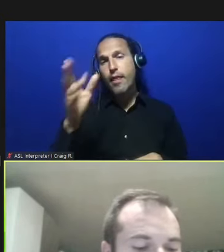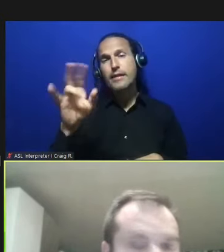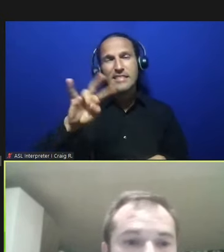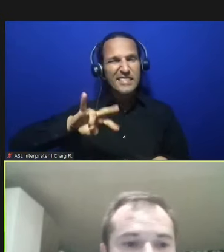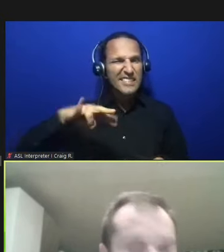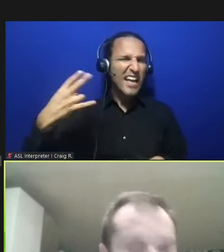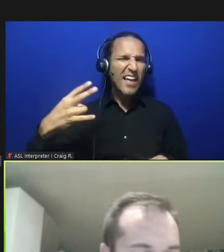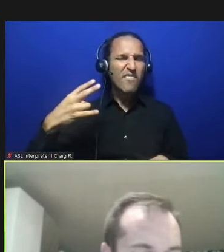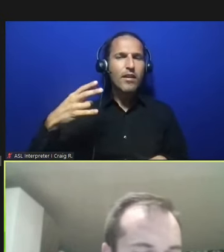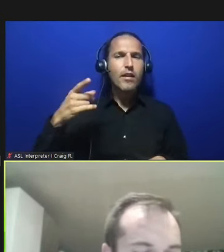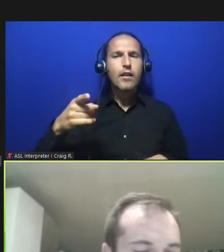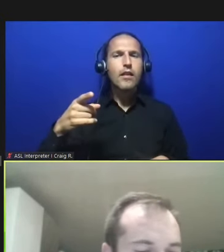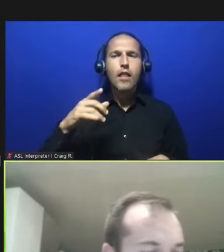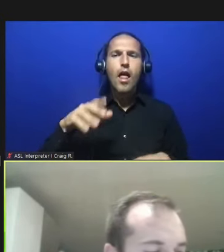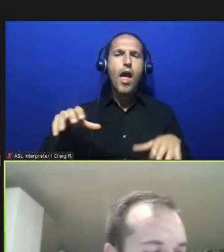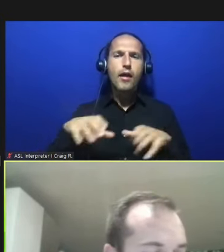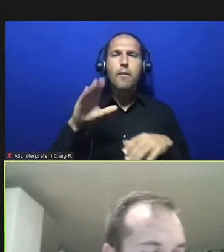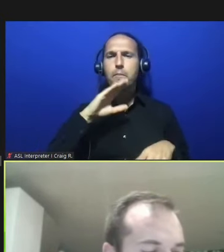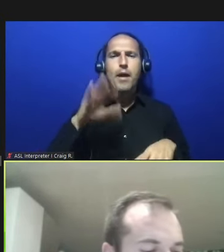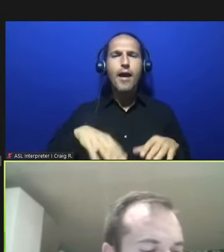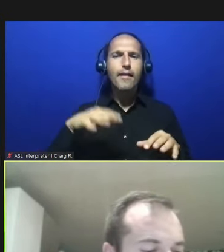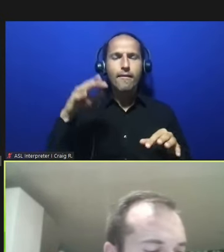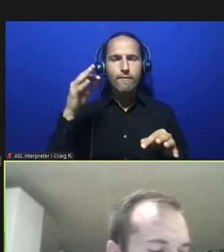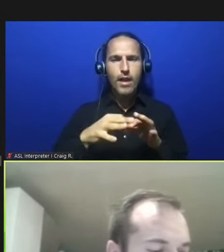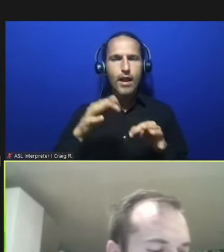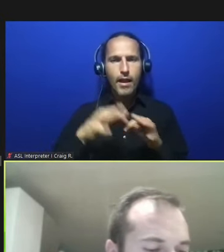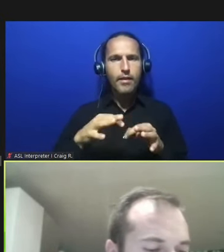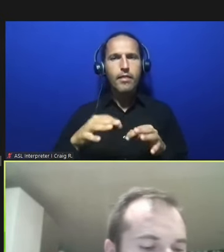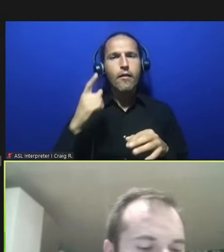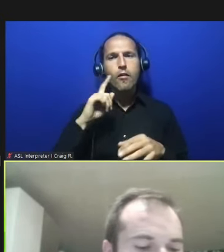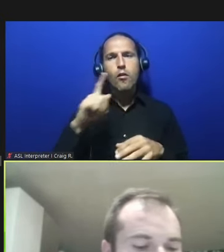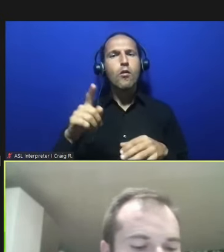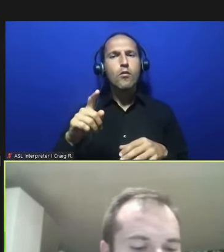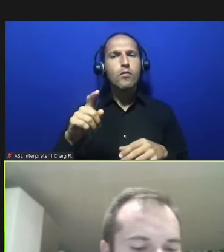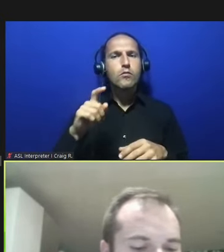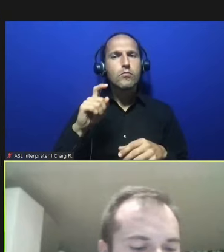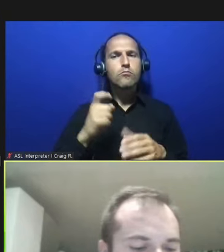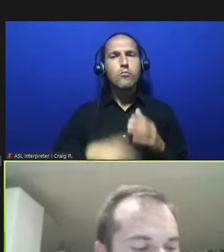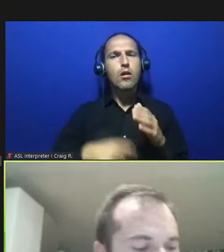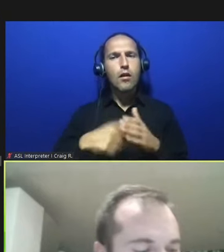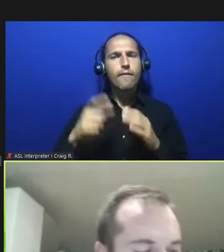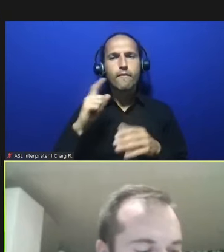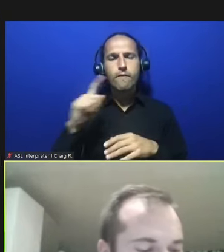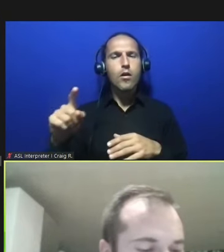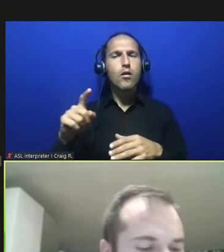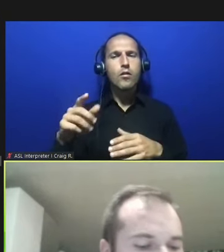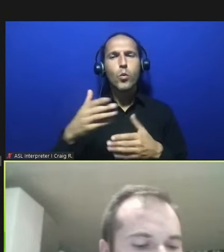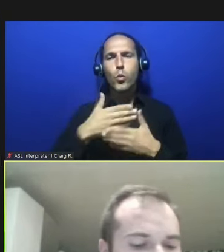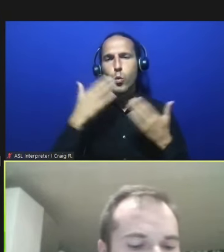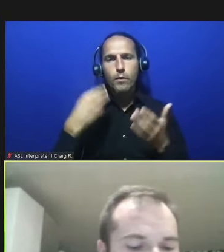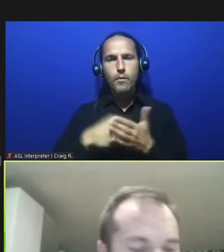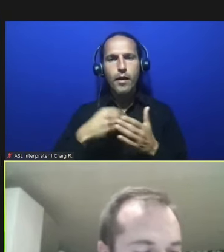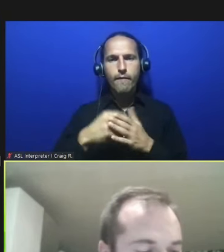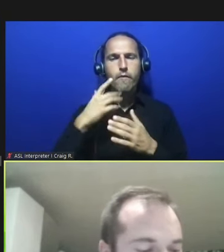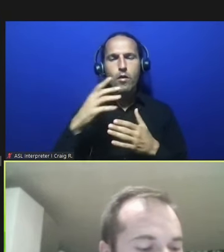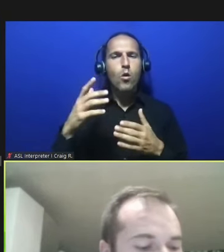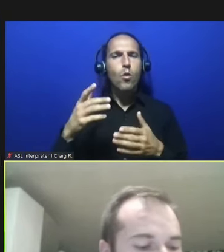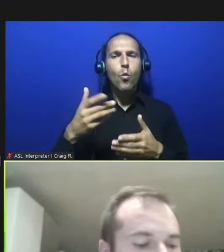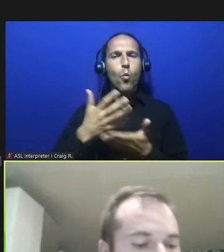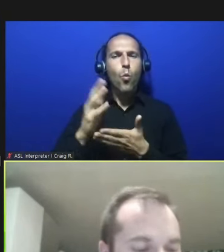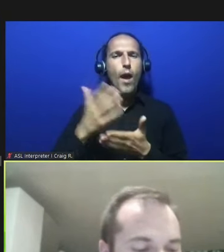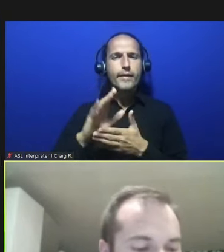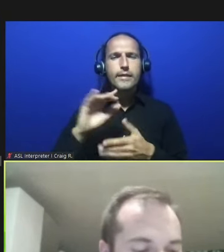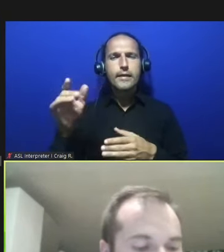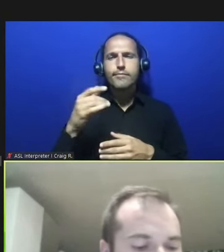is acting in bad faith by imposing tolls to compensate for deficits in this budget due to waste and mismanagement. I